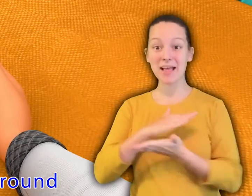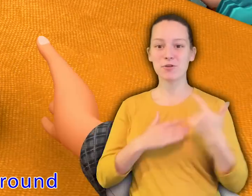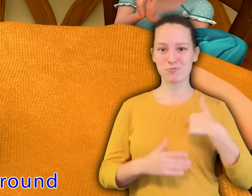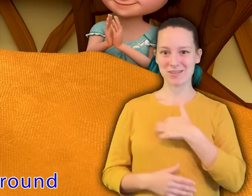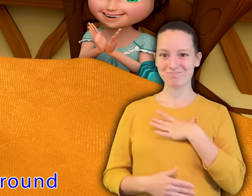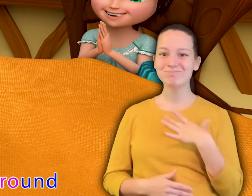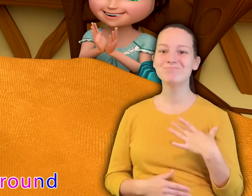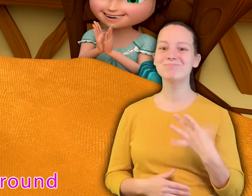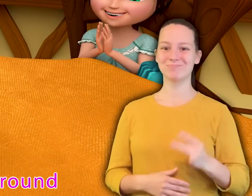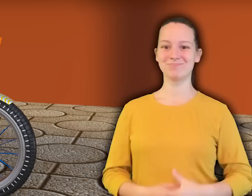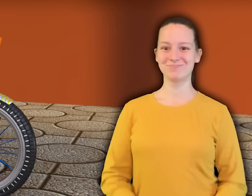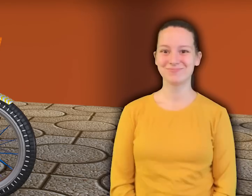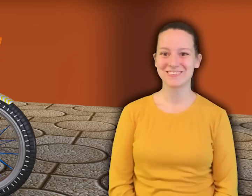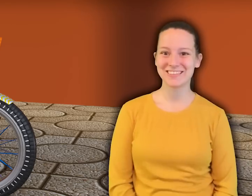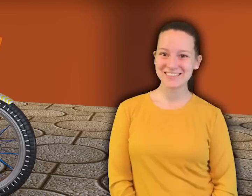us all